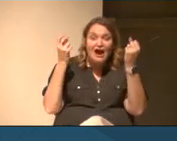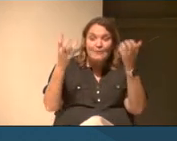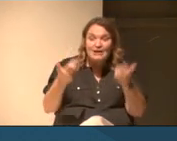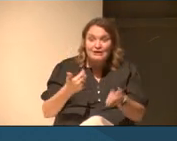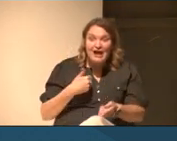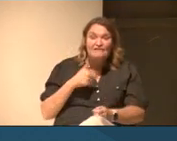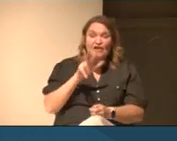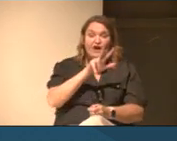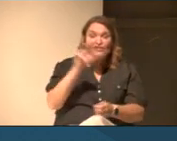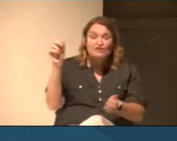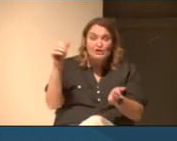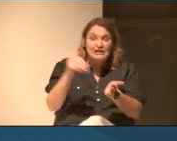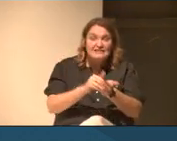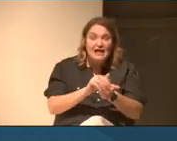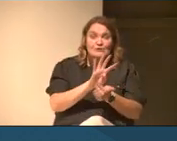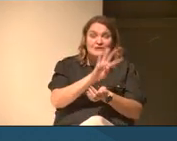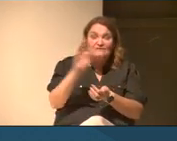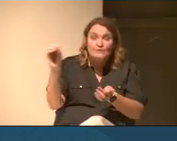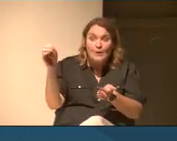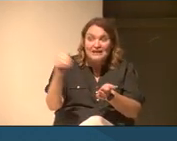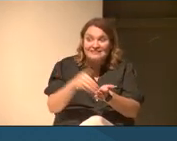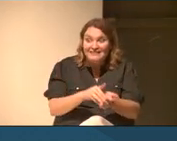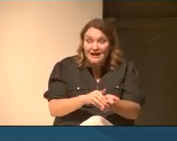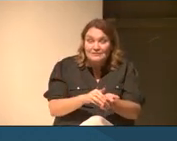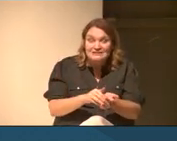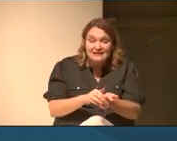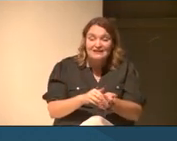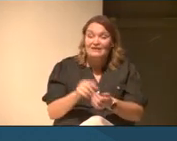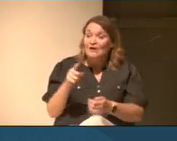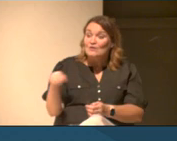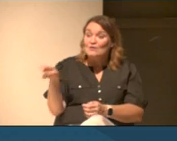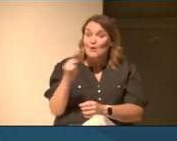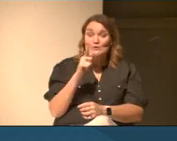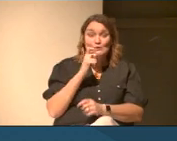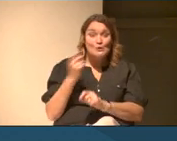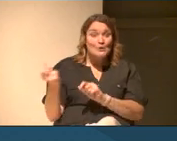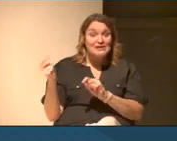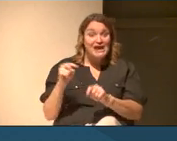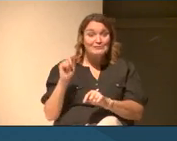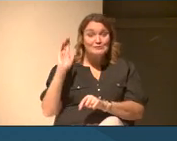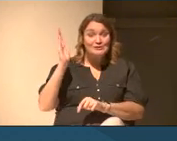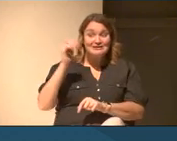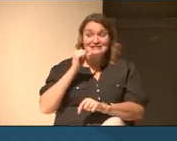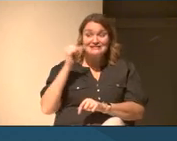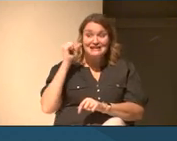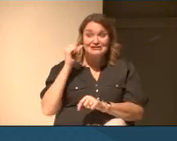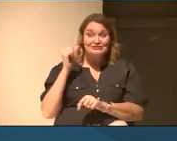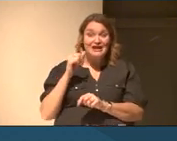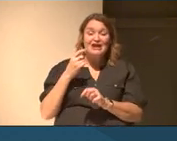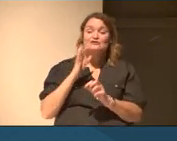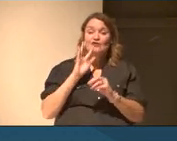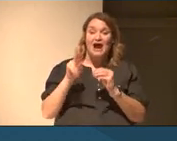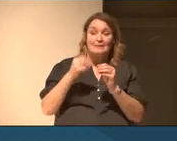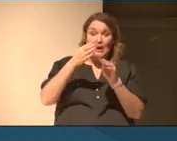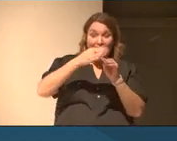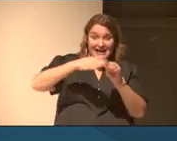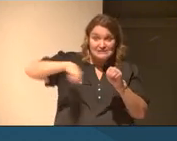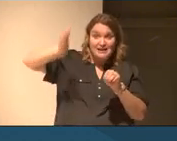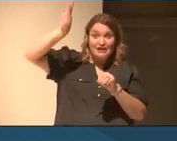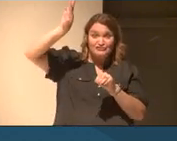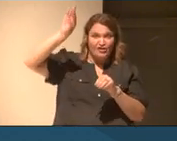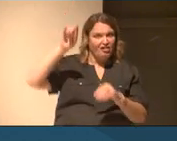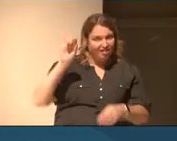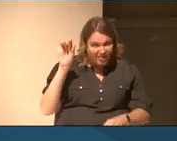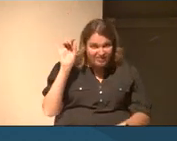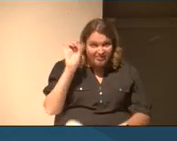30,000, 40,000. This is another example. For those of you who are at Rebecca Peterson's talk, she talked about exponential curves. That's an exponential curve. You